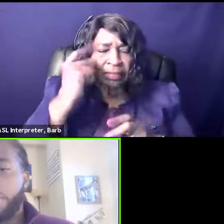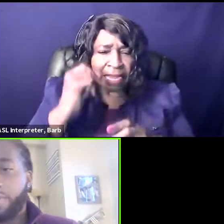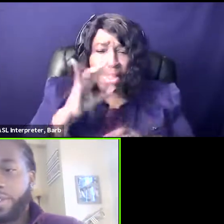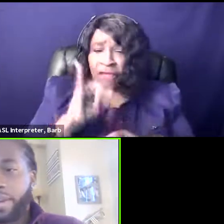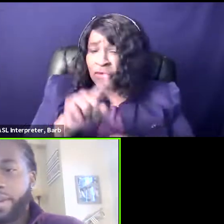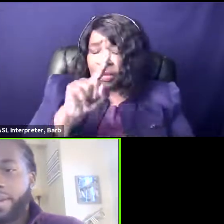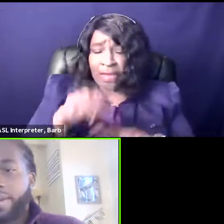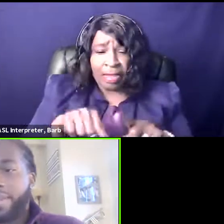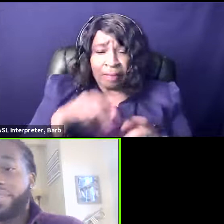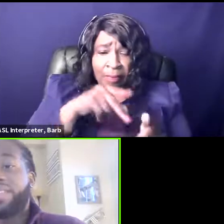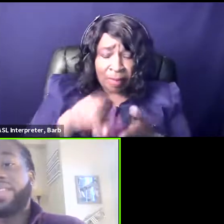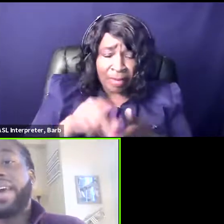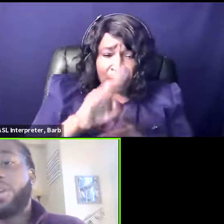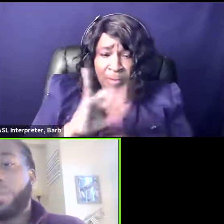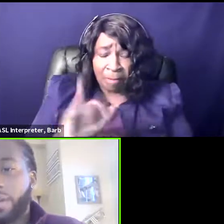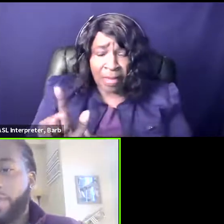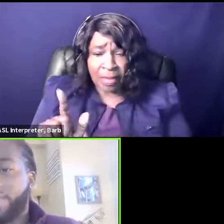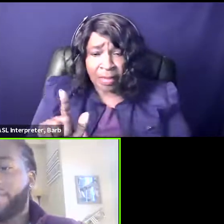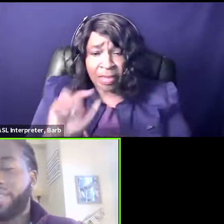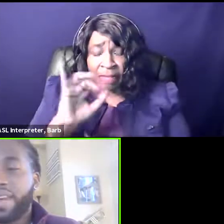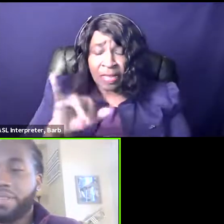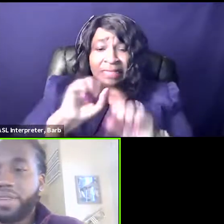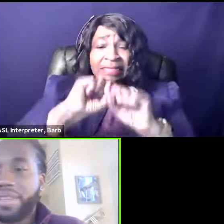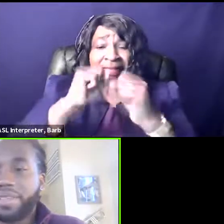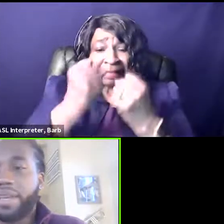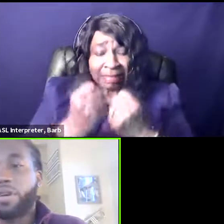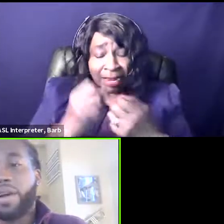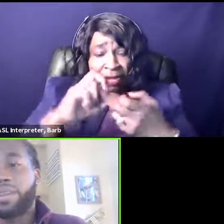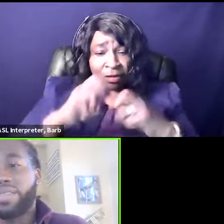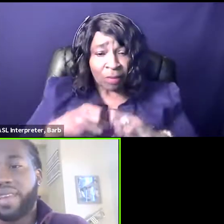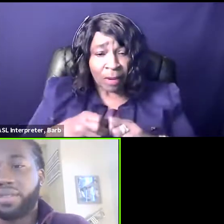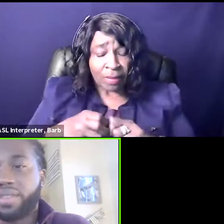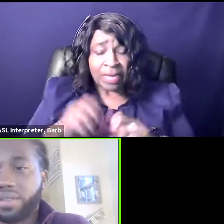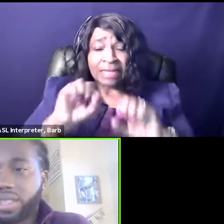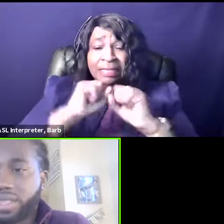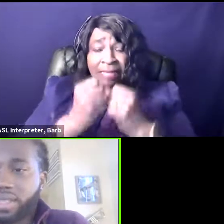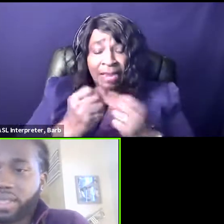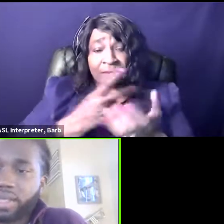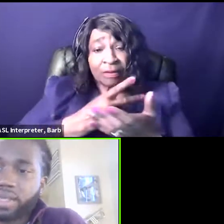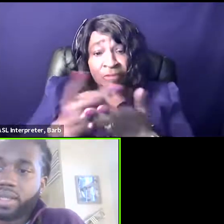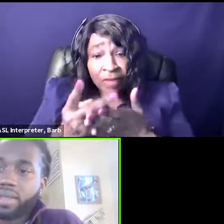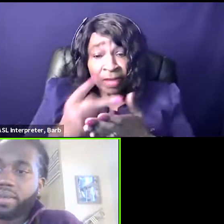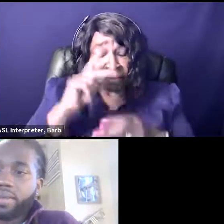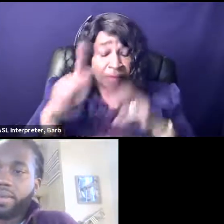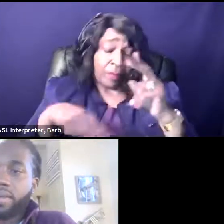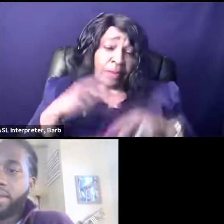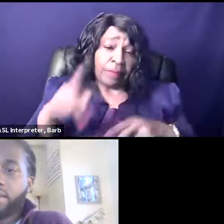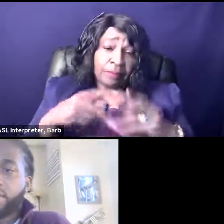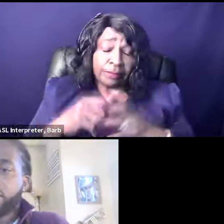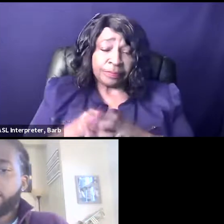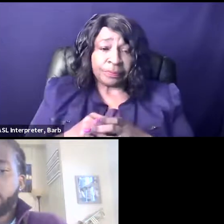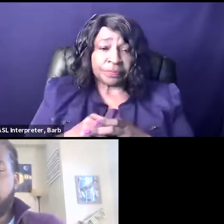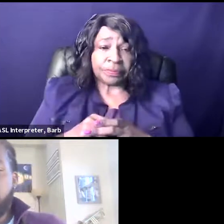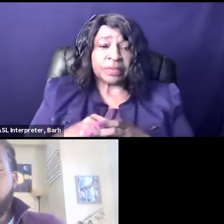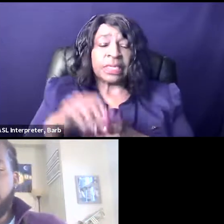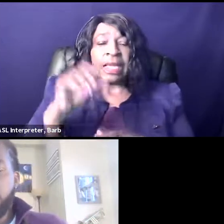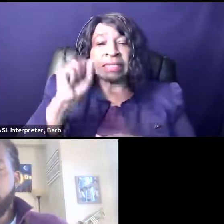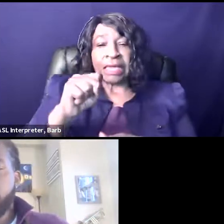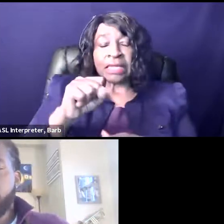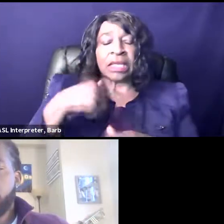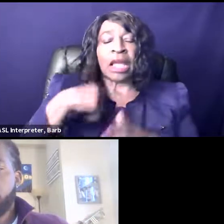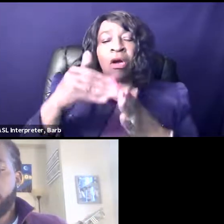a you problem, right? Yeah. That's a societal problem. It's a societal failing that requires societal solutions. Yeah, I often tell a story